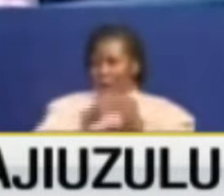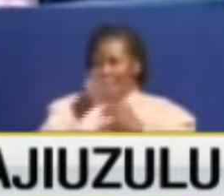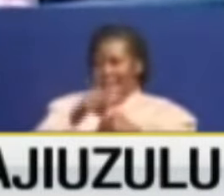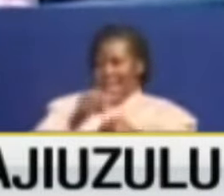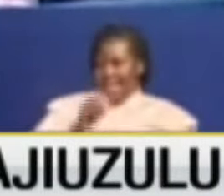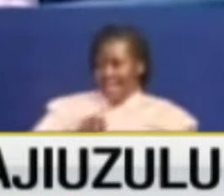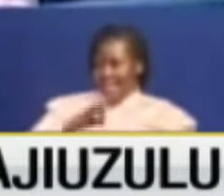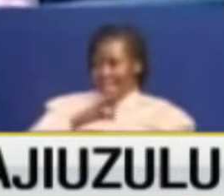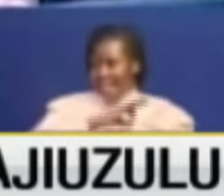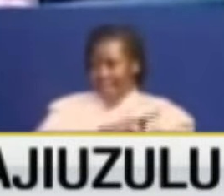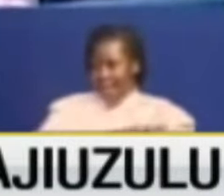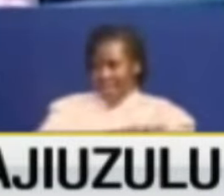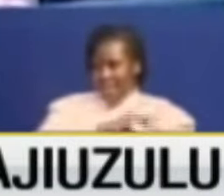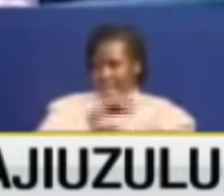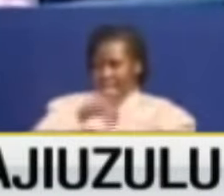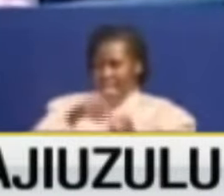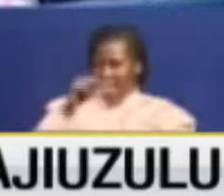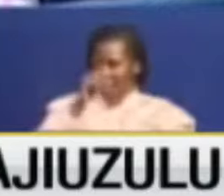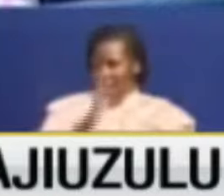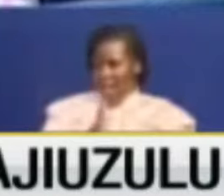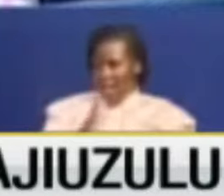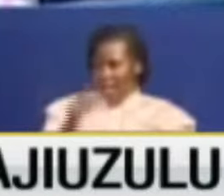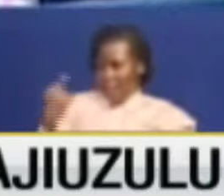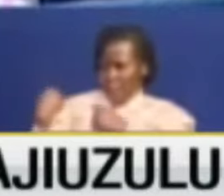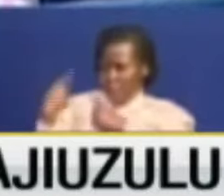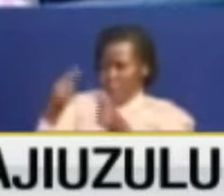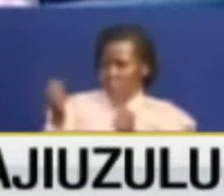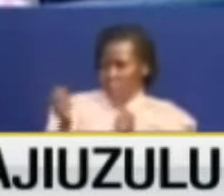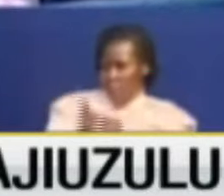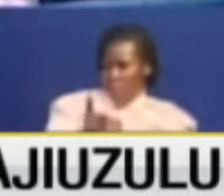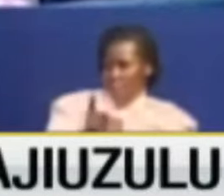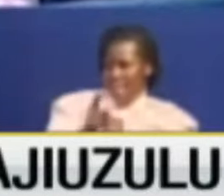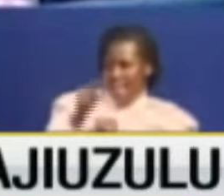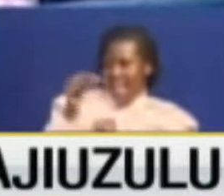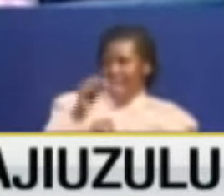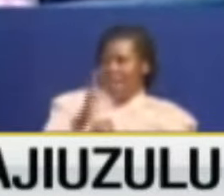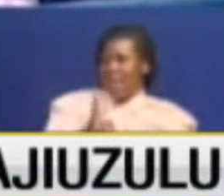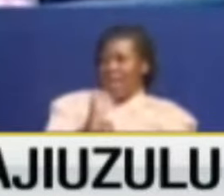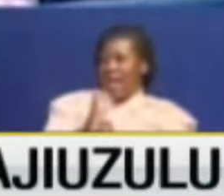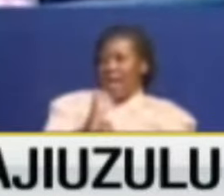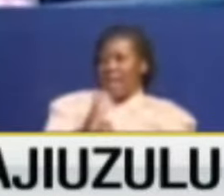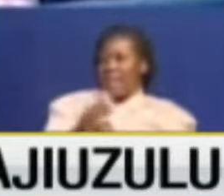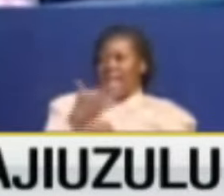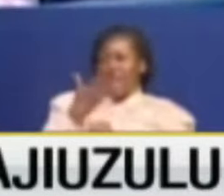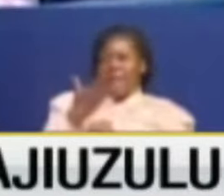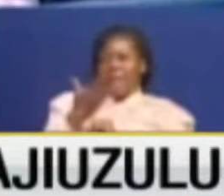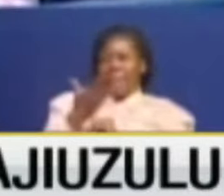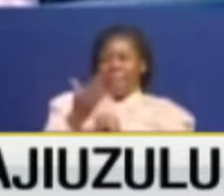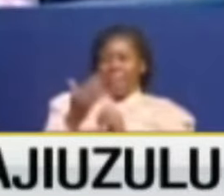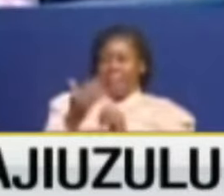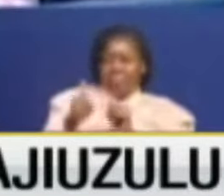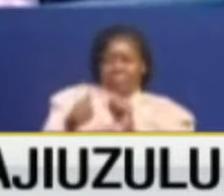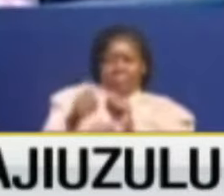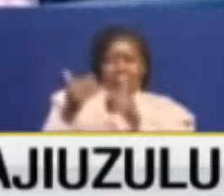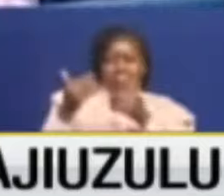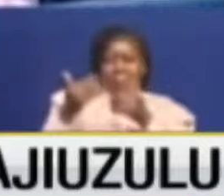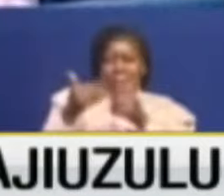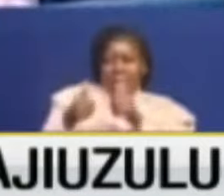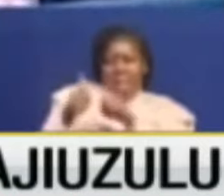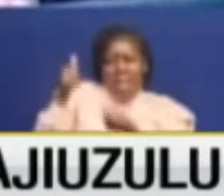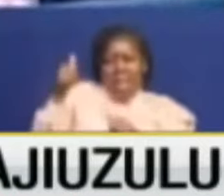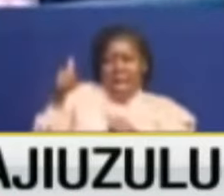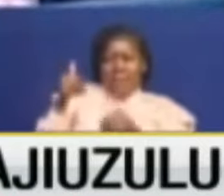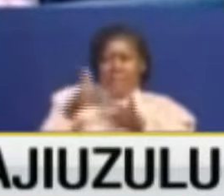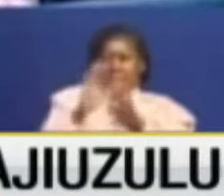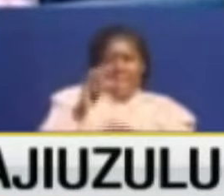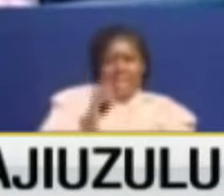staff in the governor's office since November, the governor has responded by declining those staff and saying, you employ staff and send